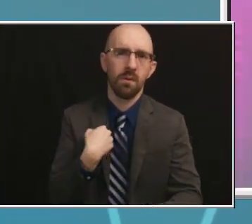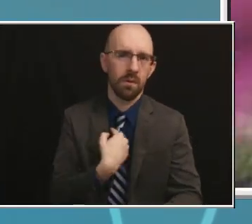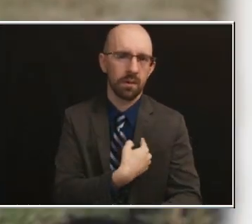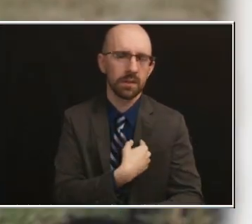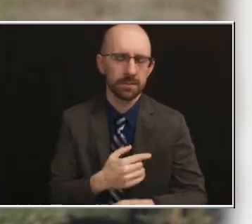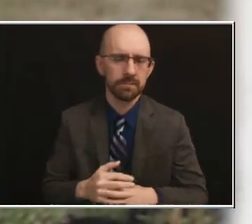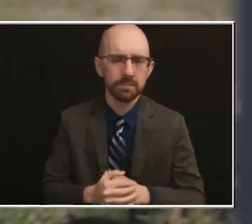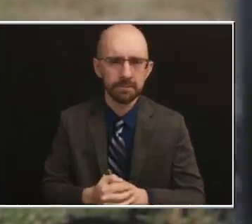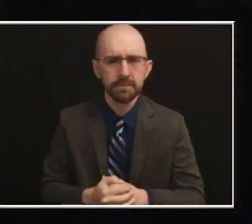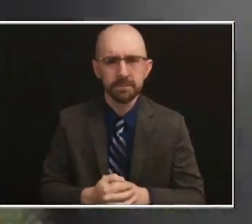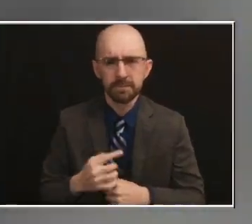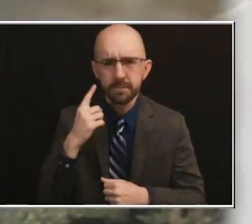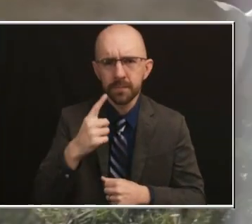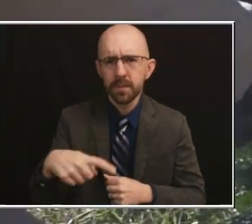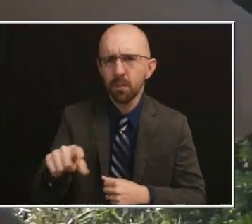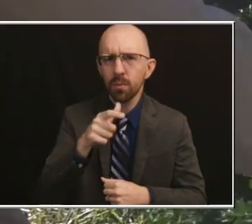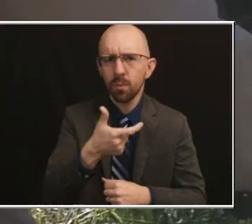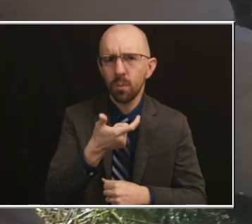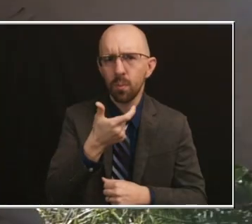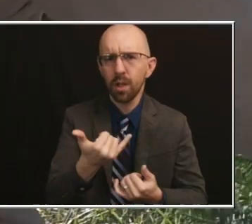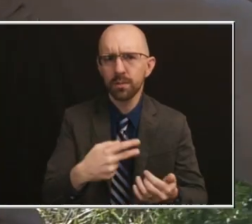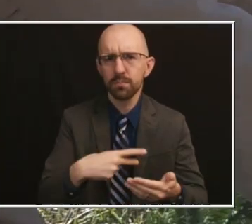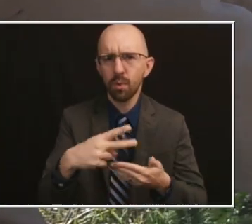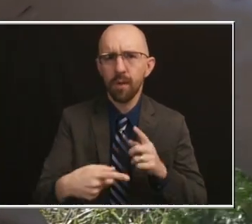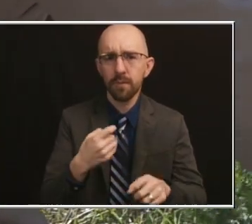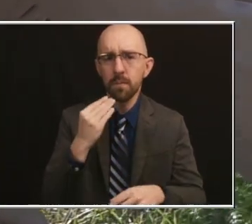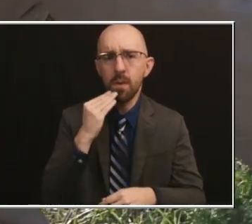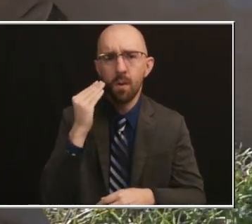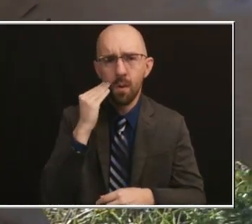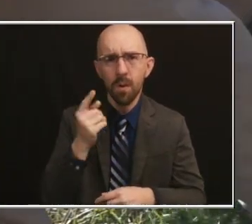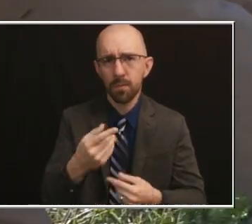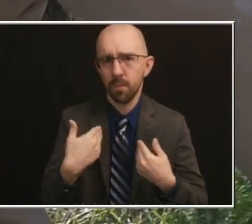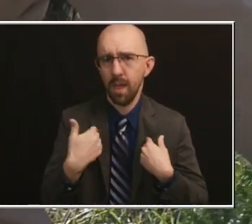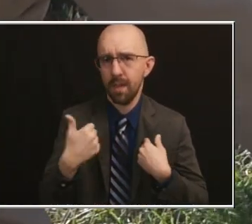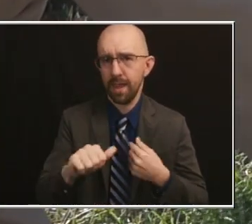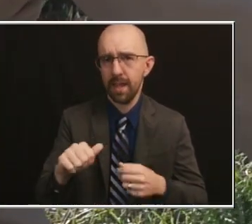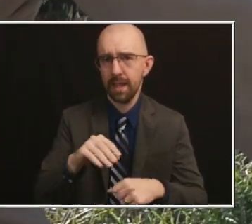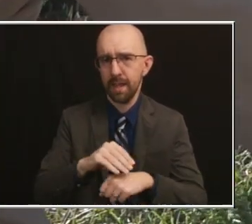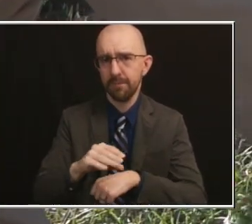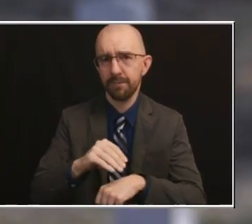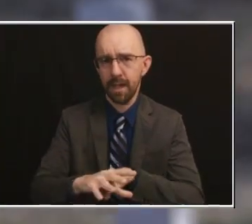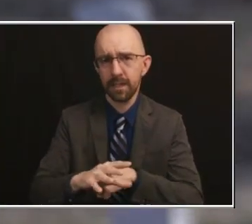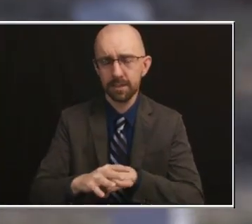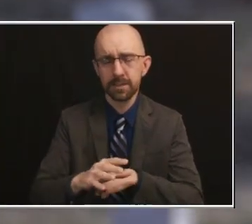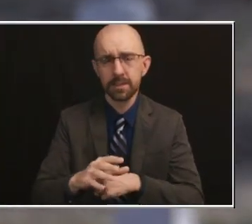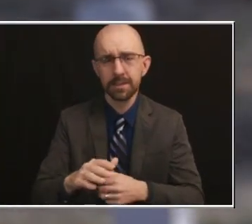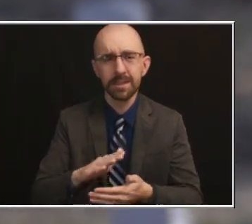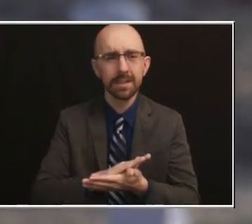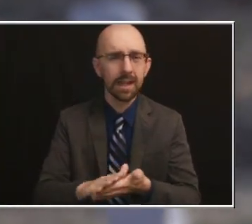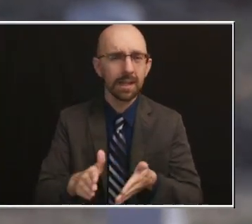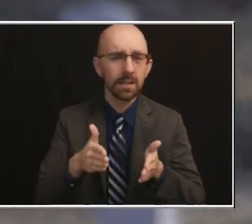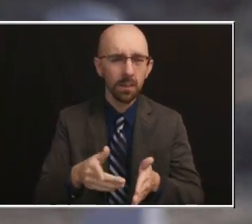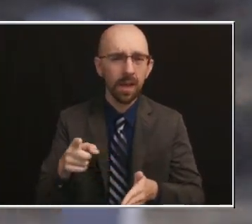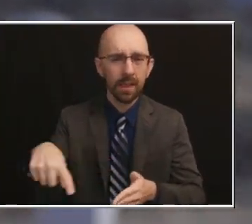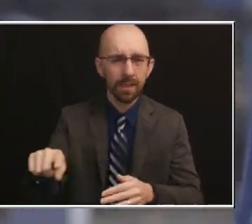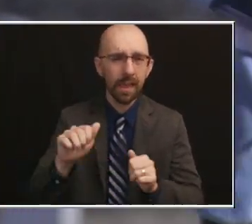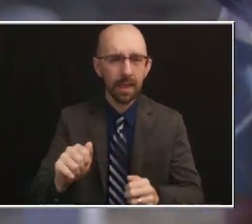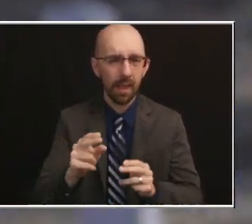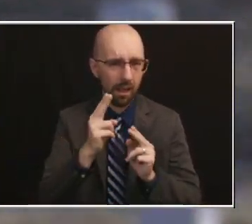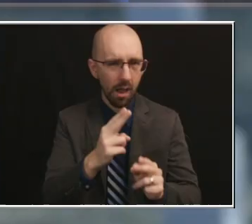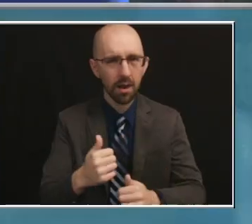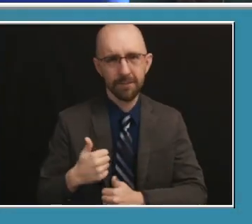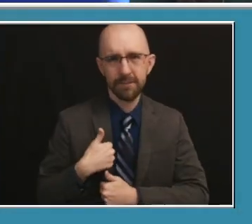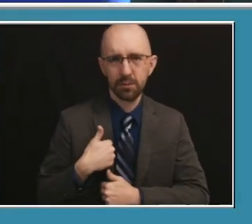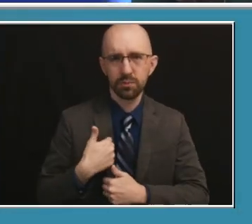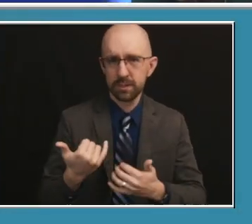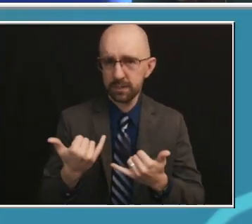who are watching this program from home, do you have any advice on nice ways that they could honor a veteran today?